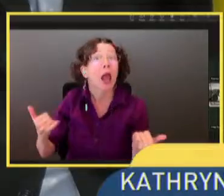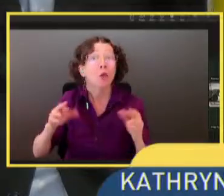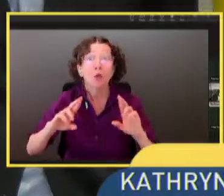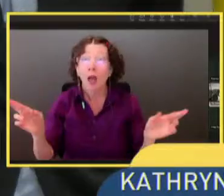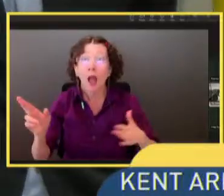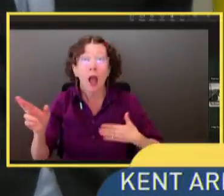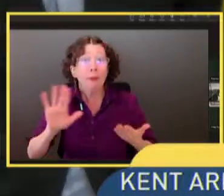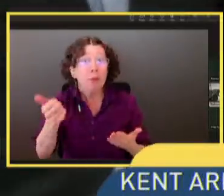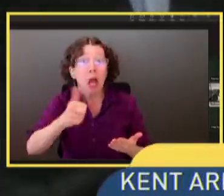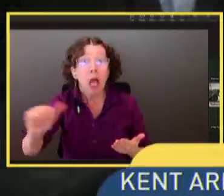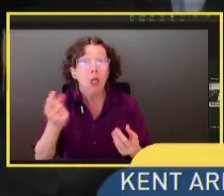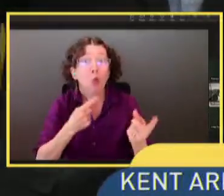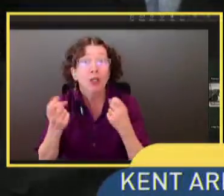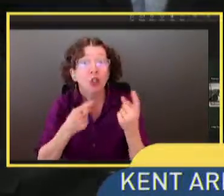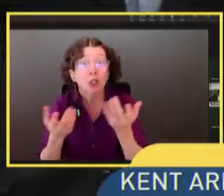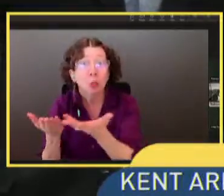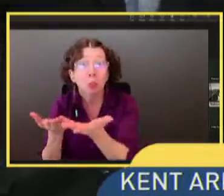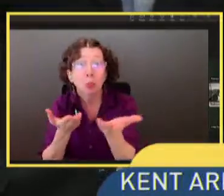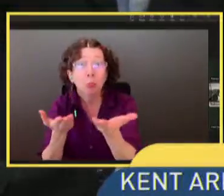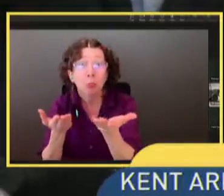you. Thank you, Colonel.